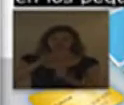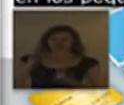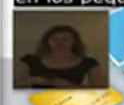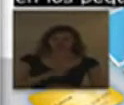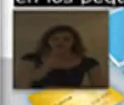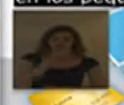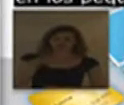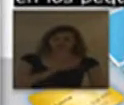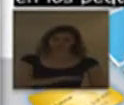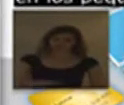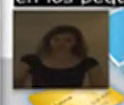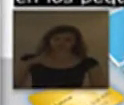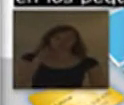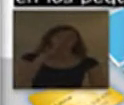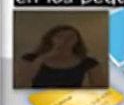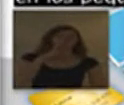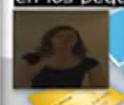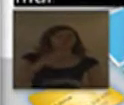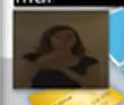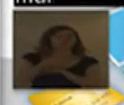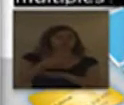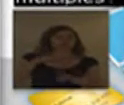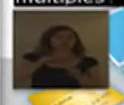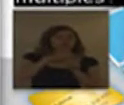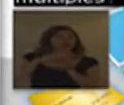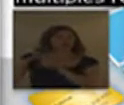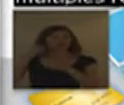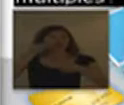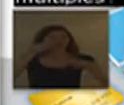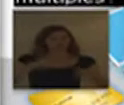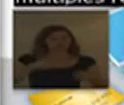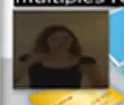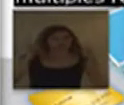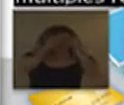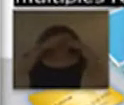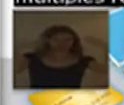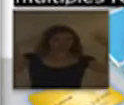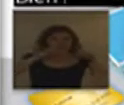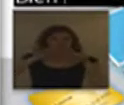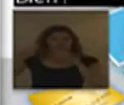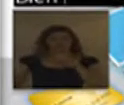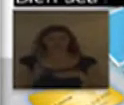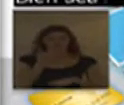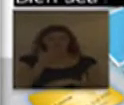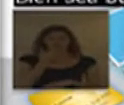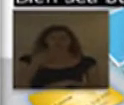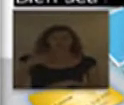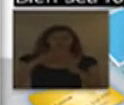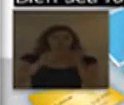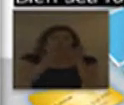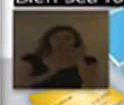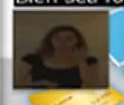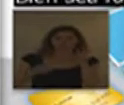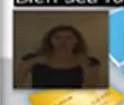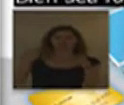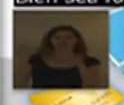the presence of language to the little children that are deaf introduces many difficulties,